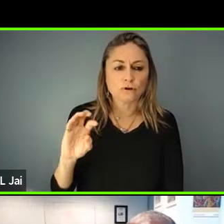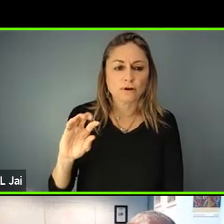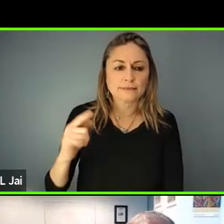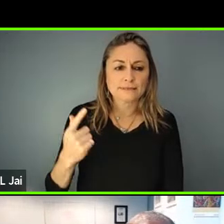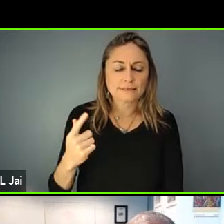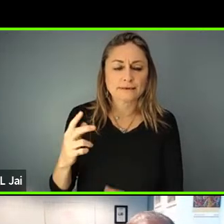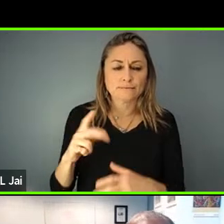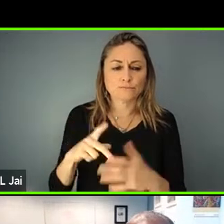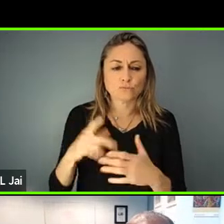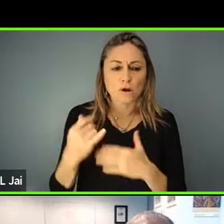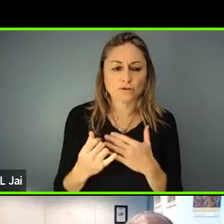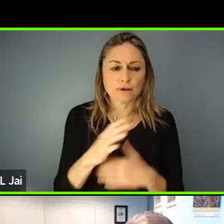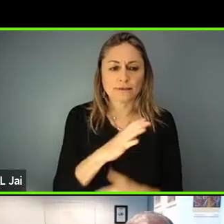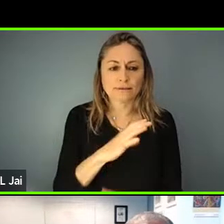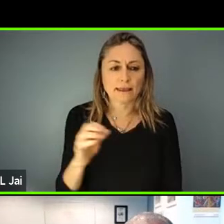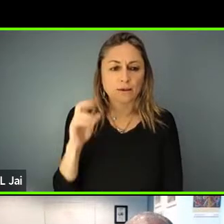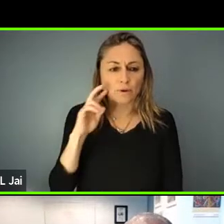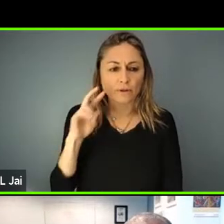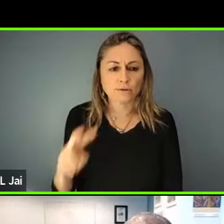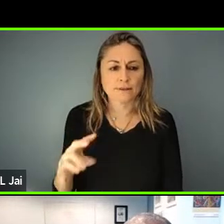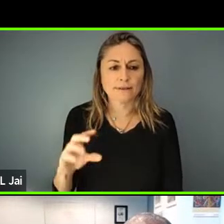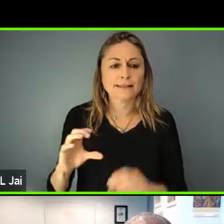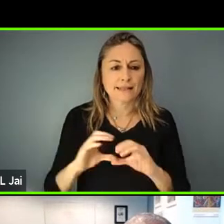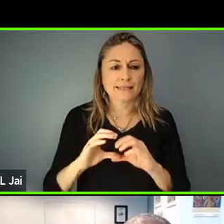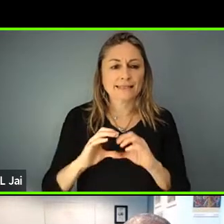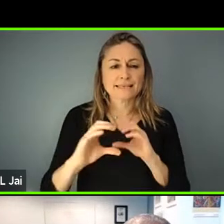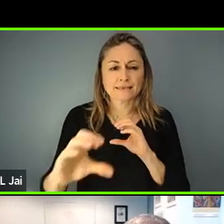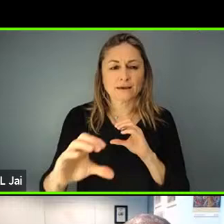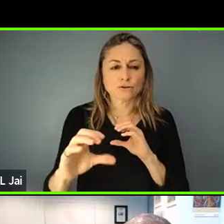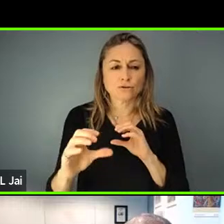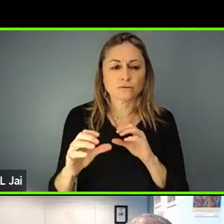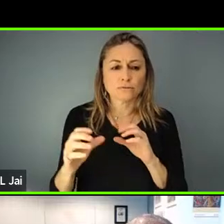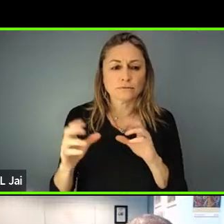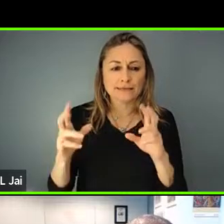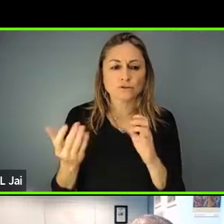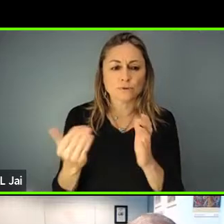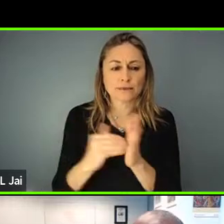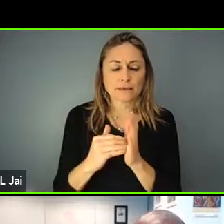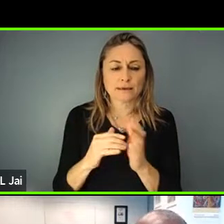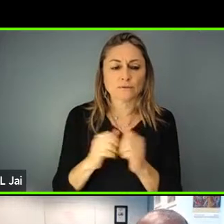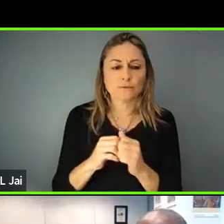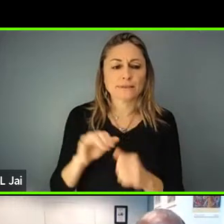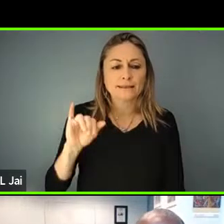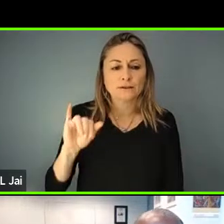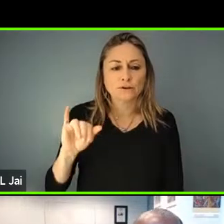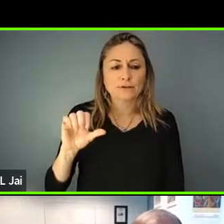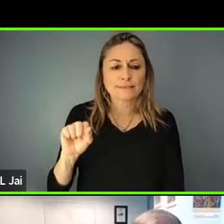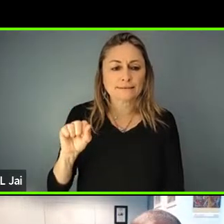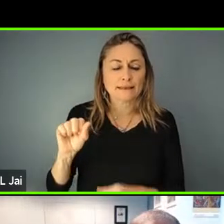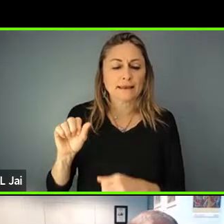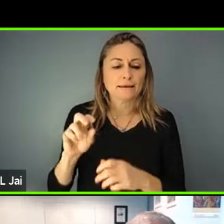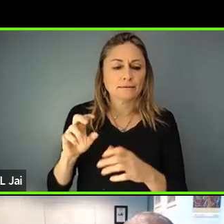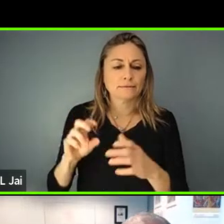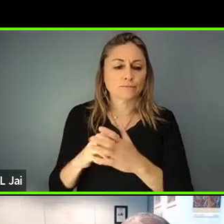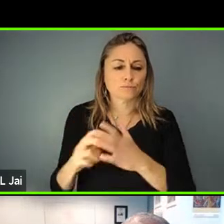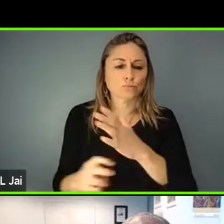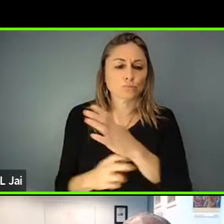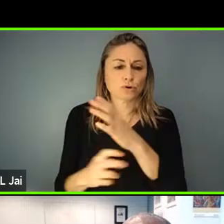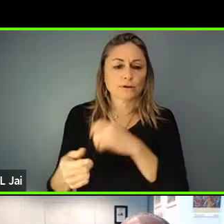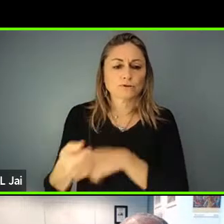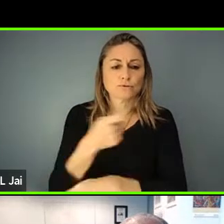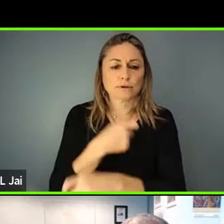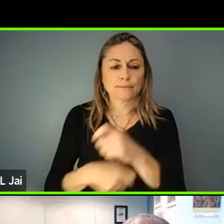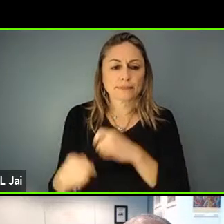project, and we looked at the tunnel issue again during interstate bridge replacement, the current